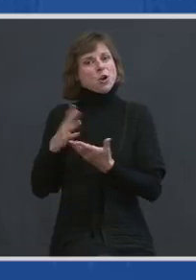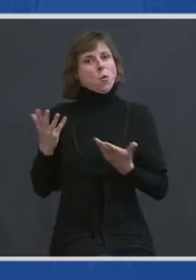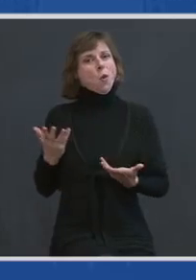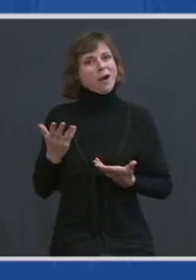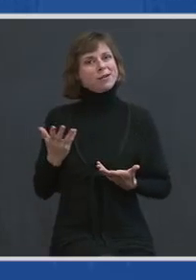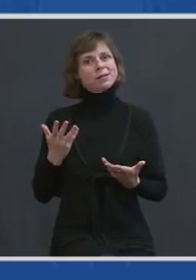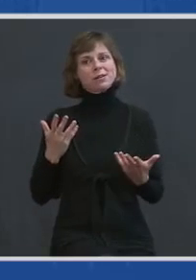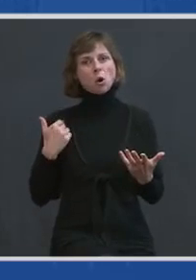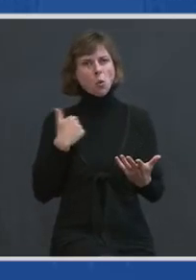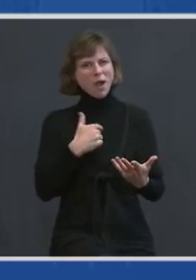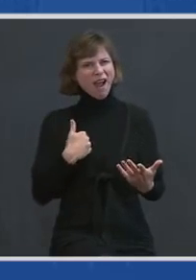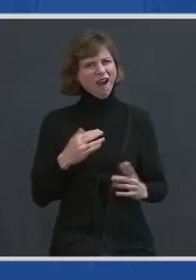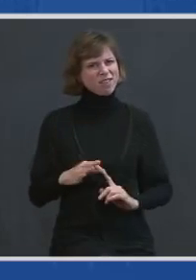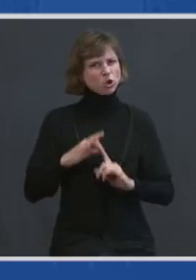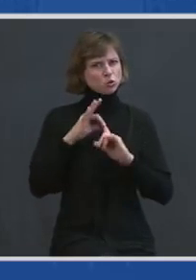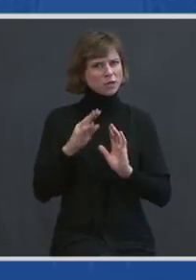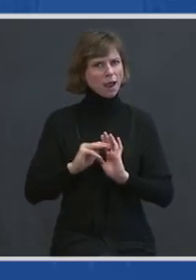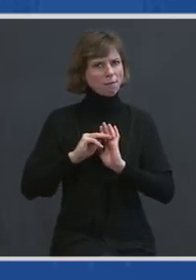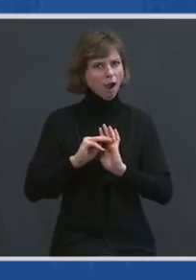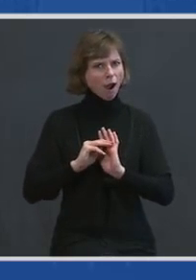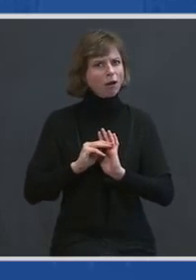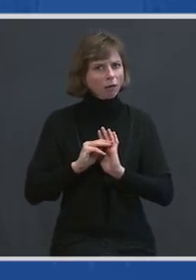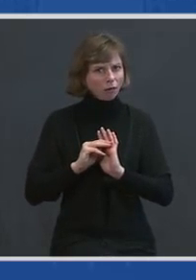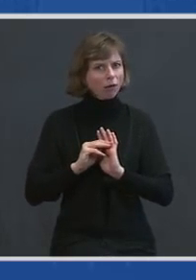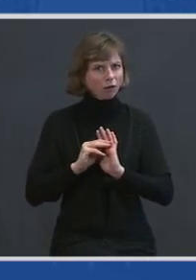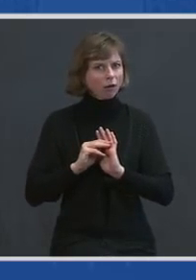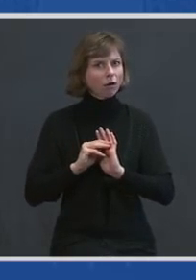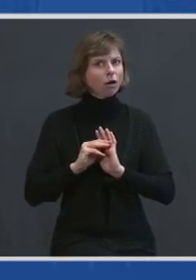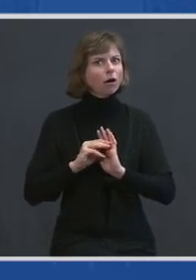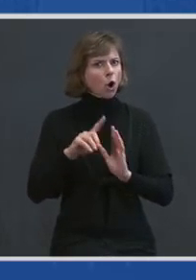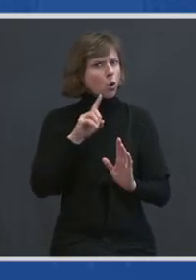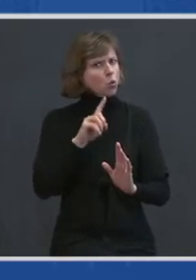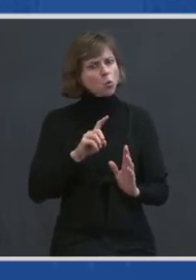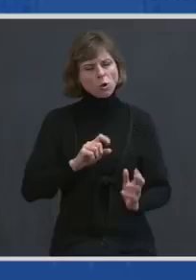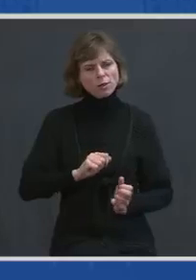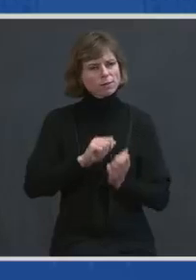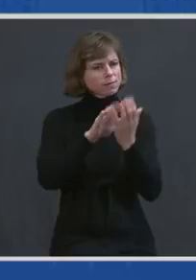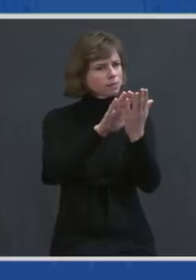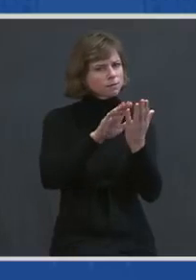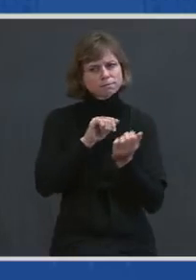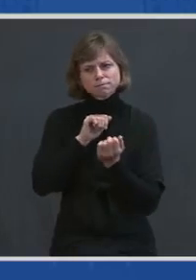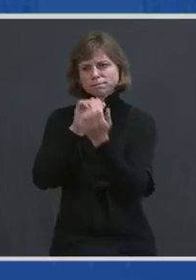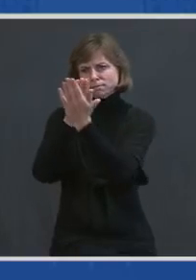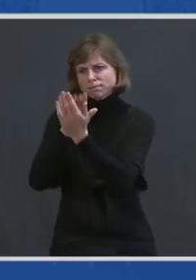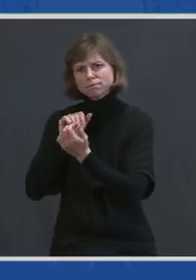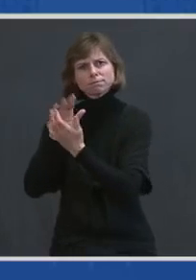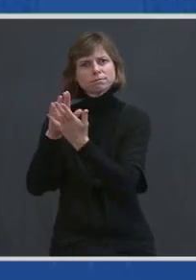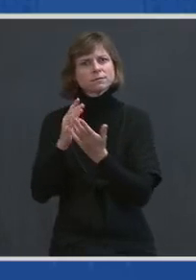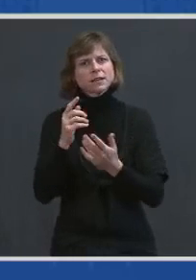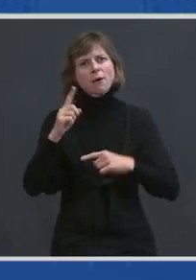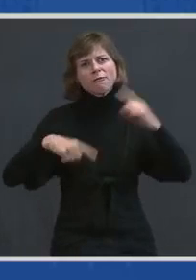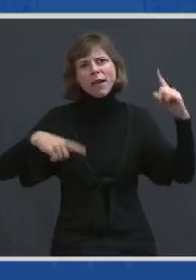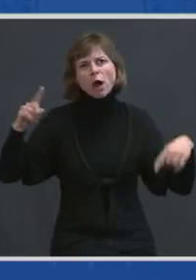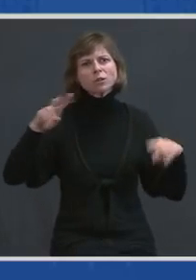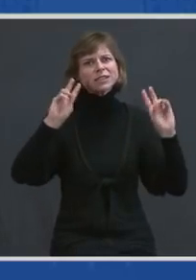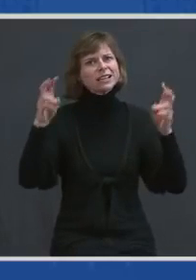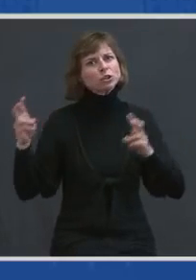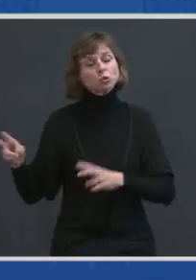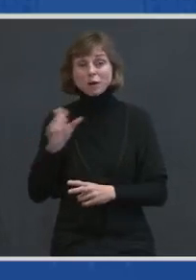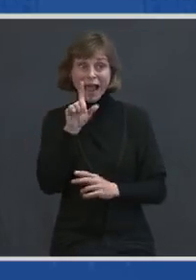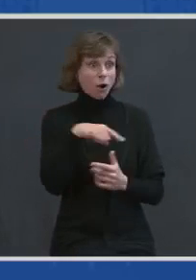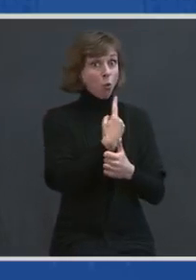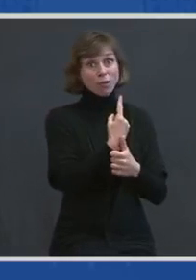have this unique model, Mr. President, that really tackles all the issues of our families. It's not only medical. We provide